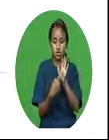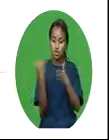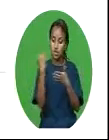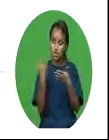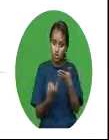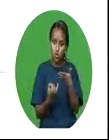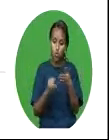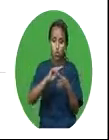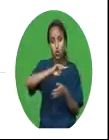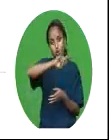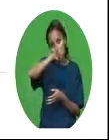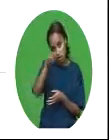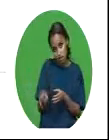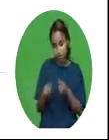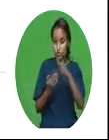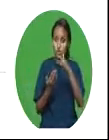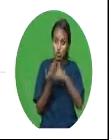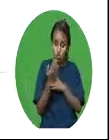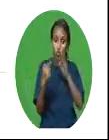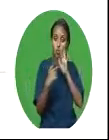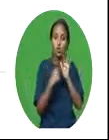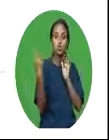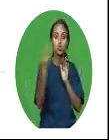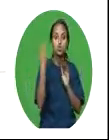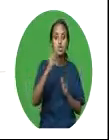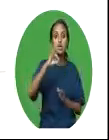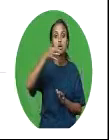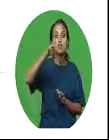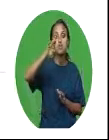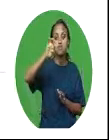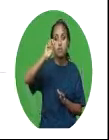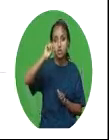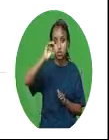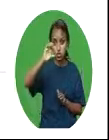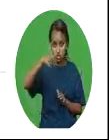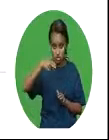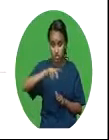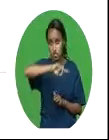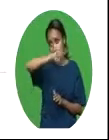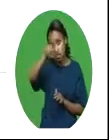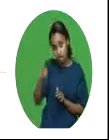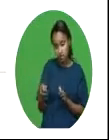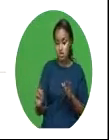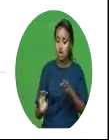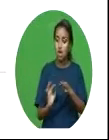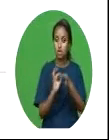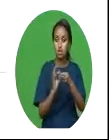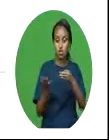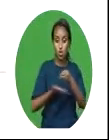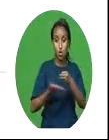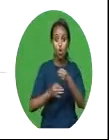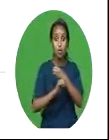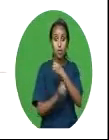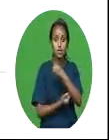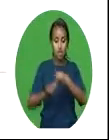Draw a smooth curve through points using French curves. Attach the lower base and the